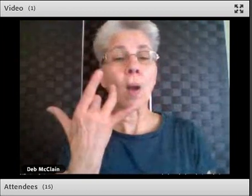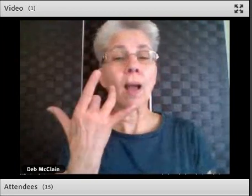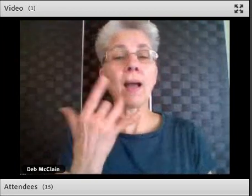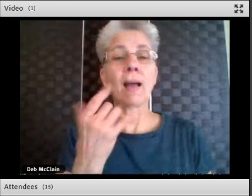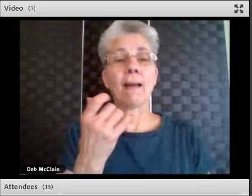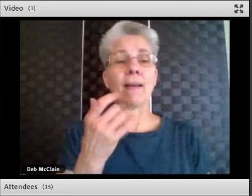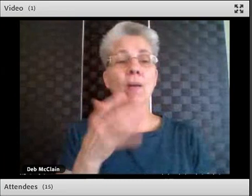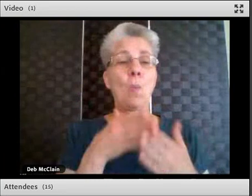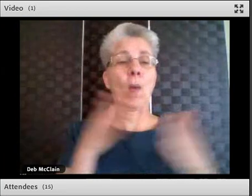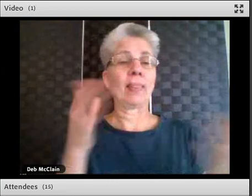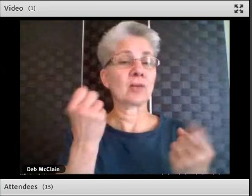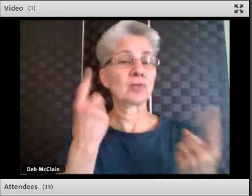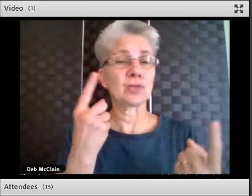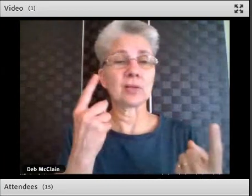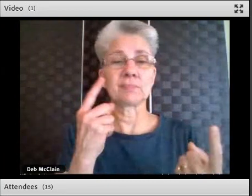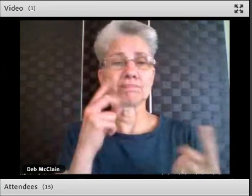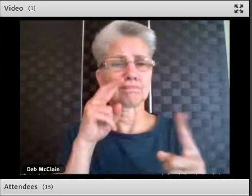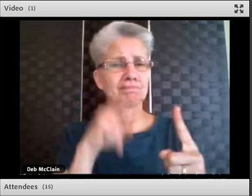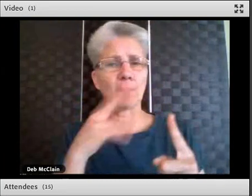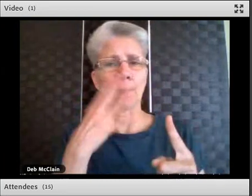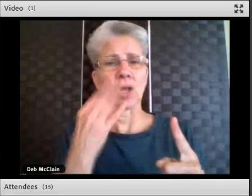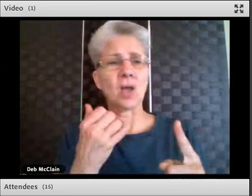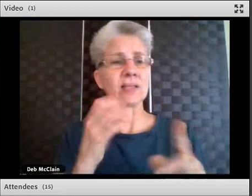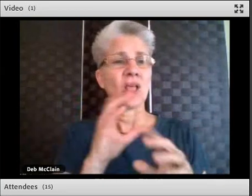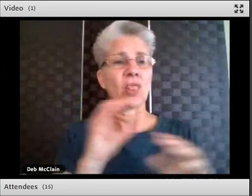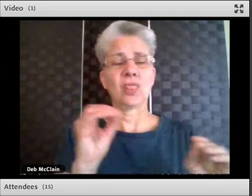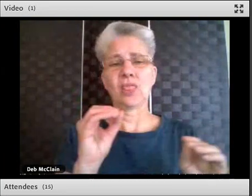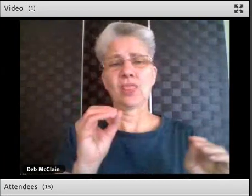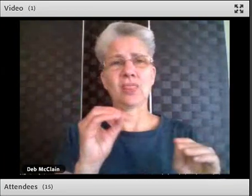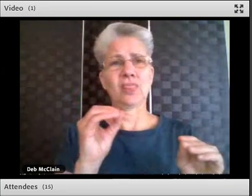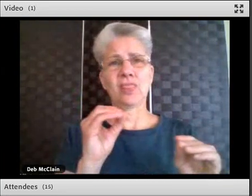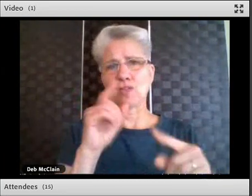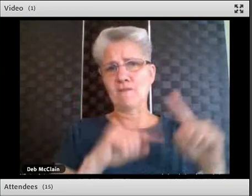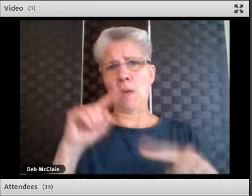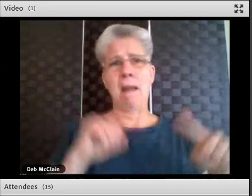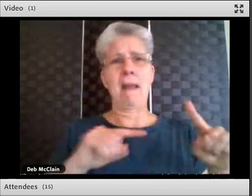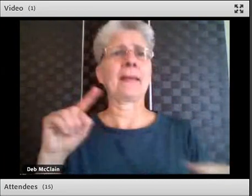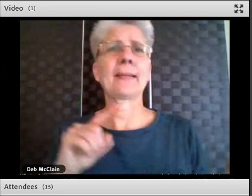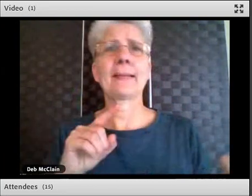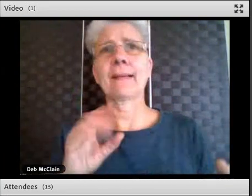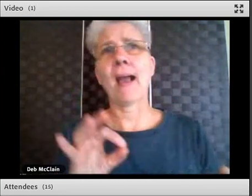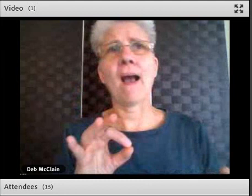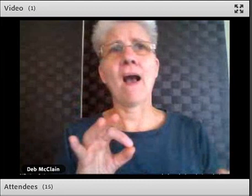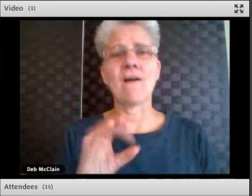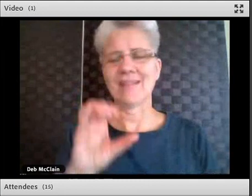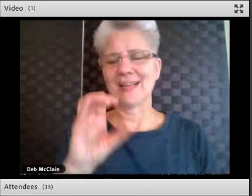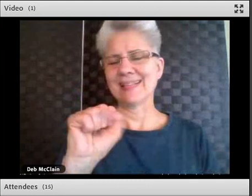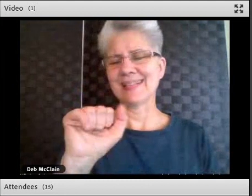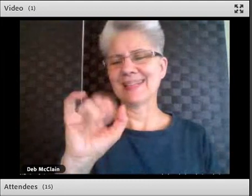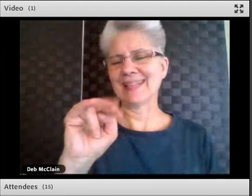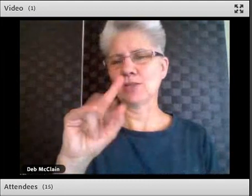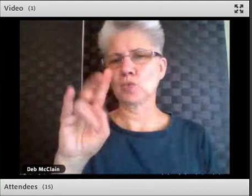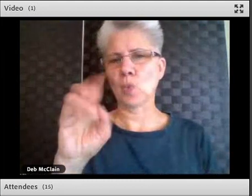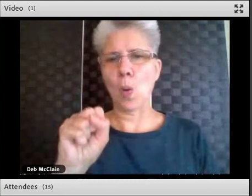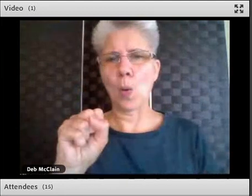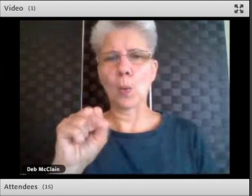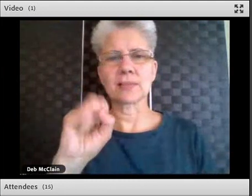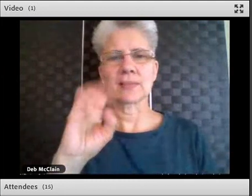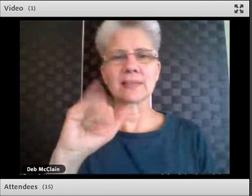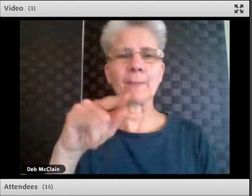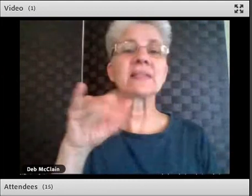extremely understood is because there are a wide variety of syndromes and symptoms,